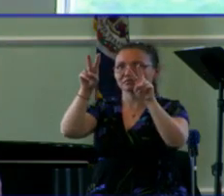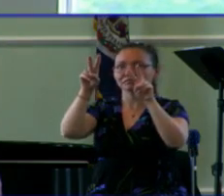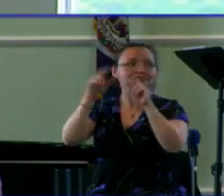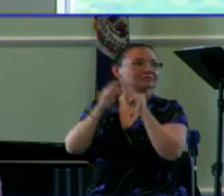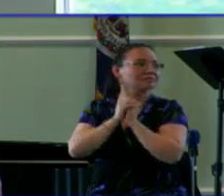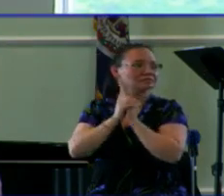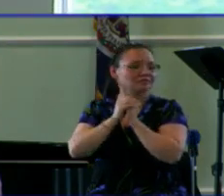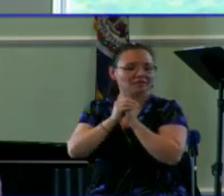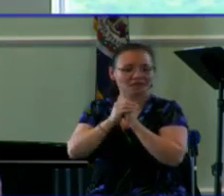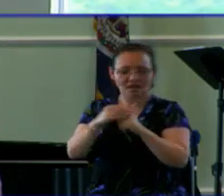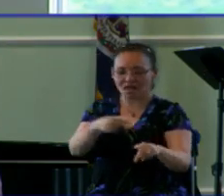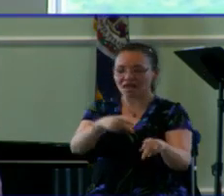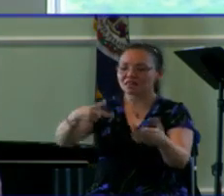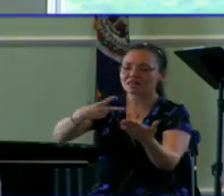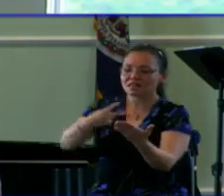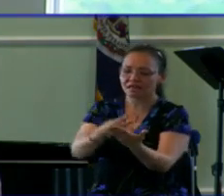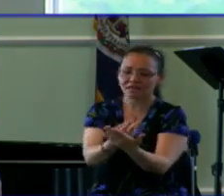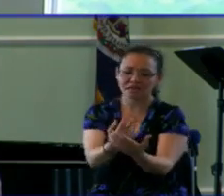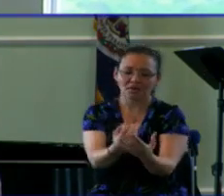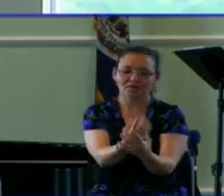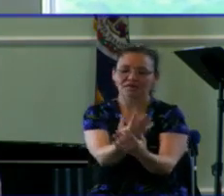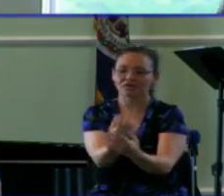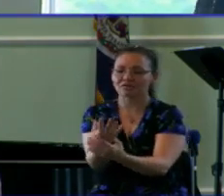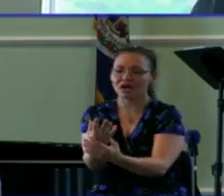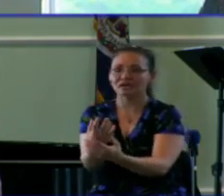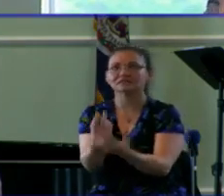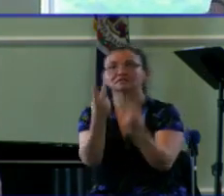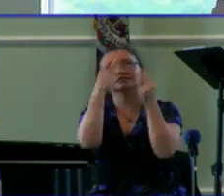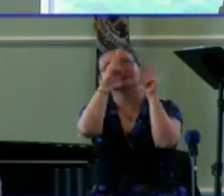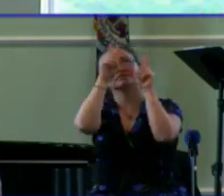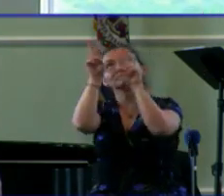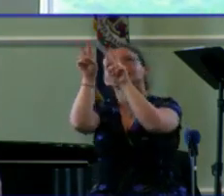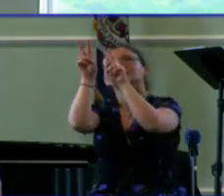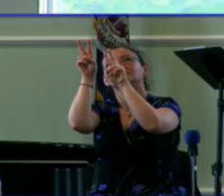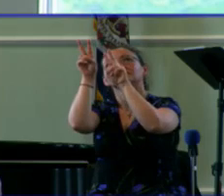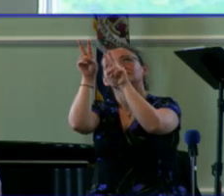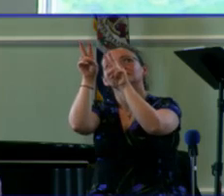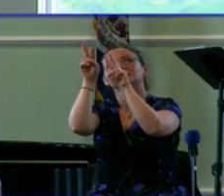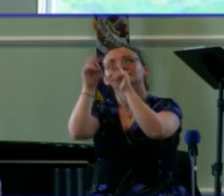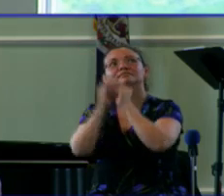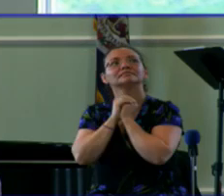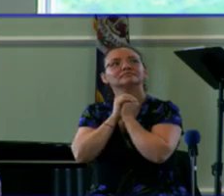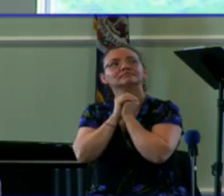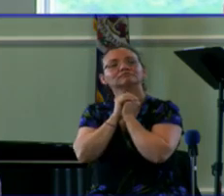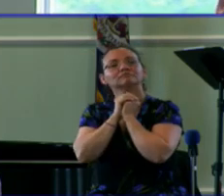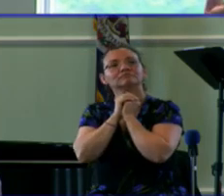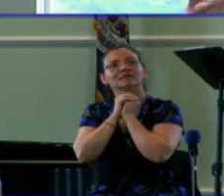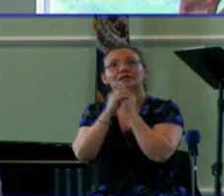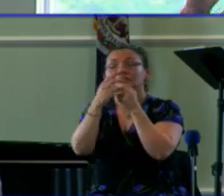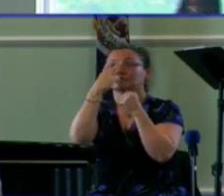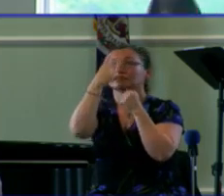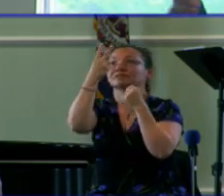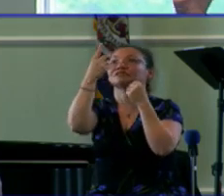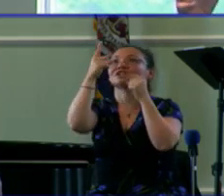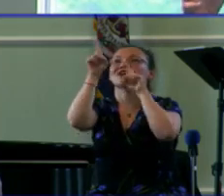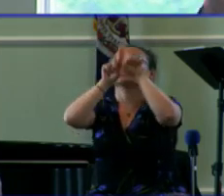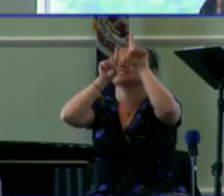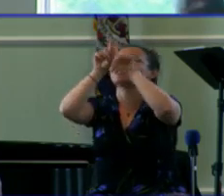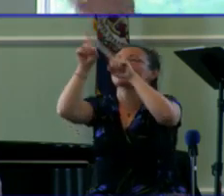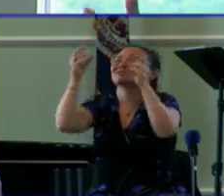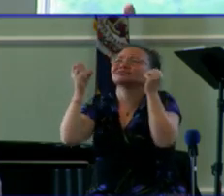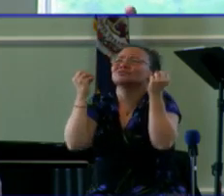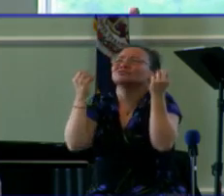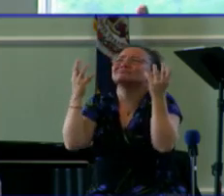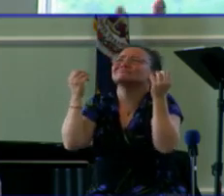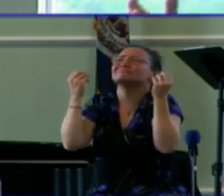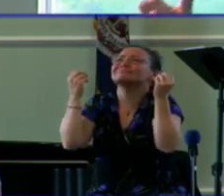I lie down on the grass, and I looked up. And I saw the stars, and I was impressed by